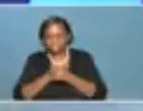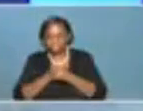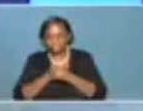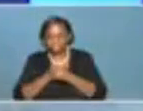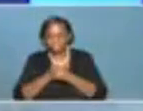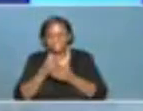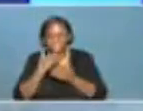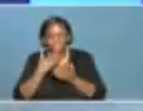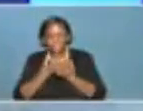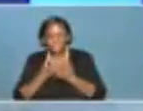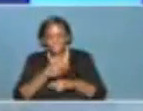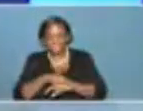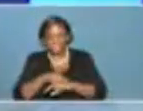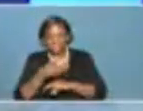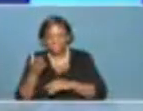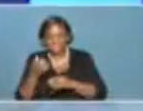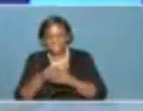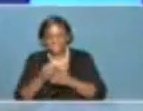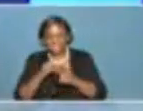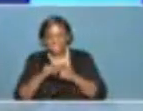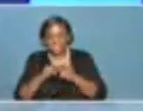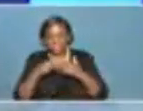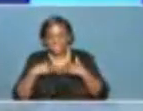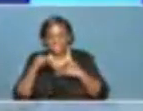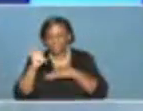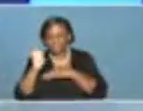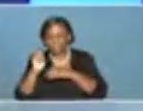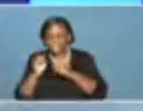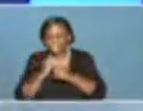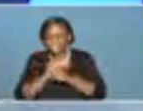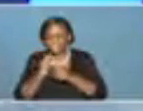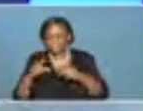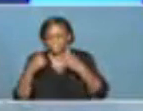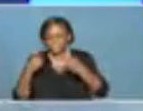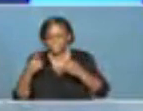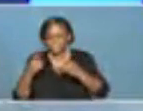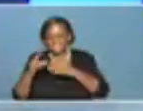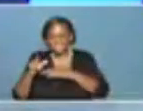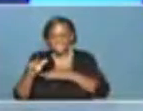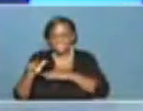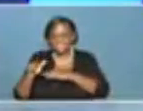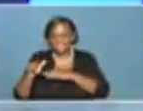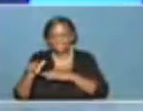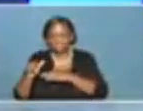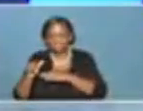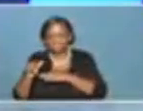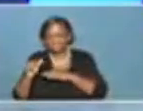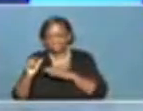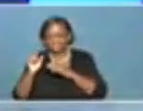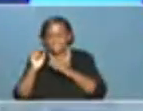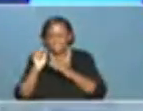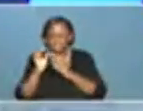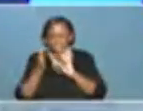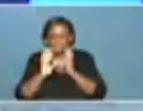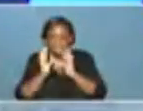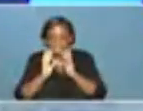Well, some good stuff there, Jimmy. The 50th Independent Secretariat, meantime, presenting its latest Masterclass series of lectures, The Role